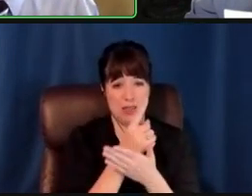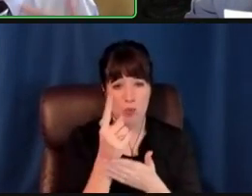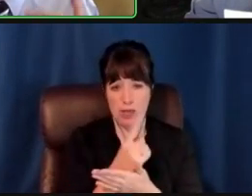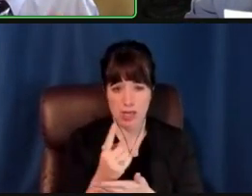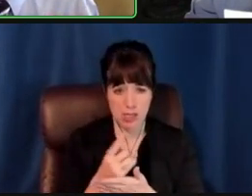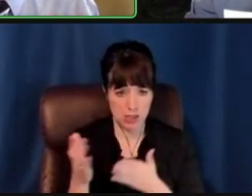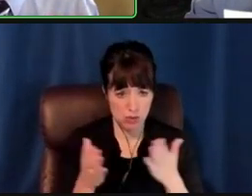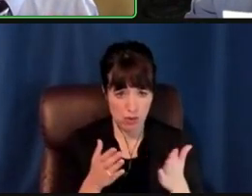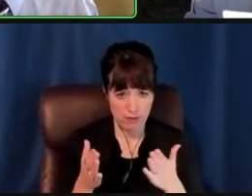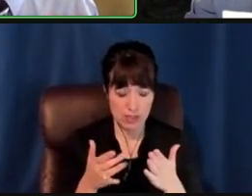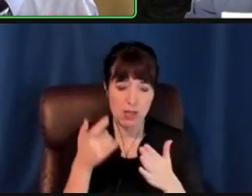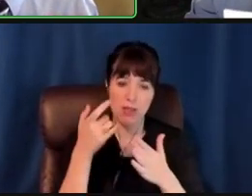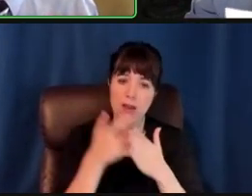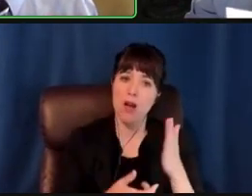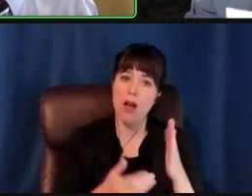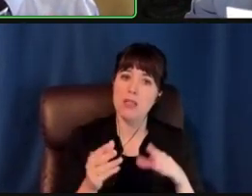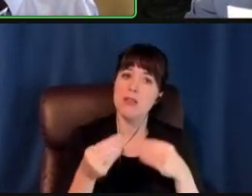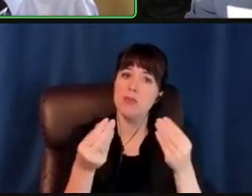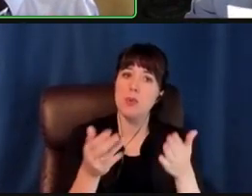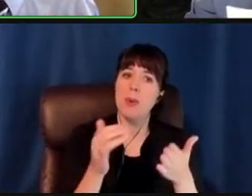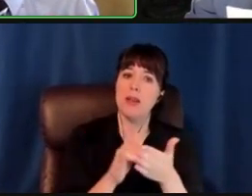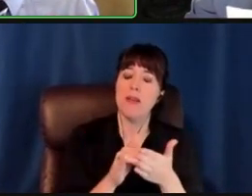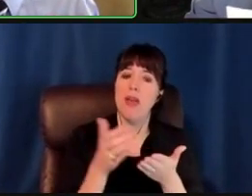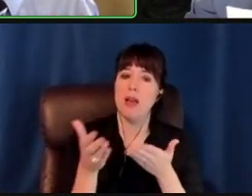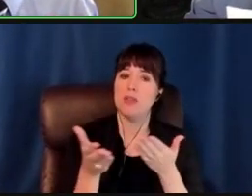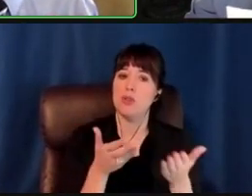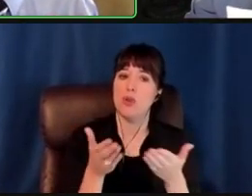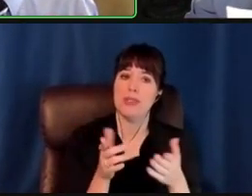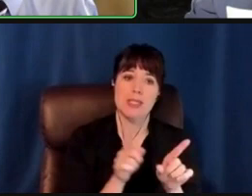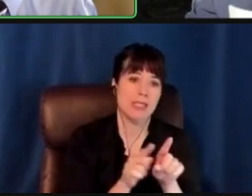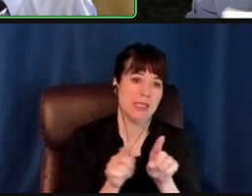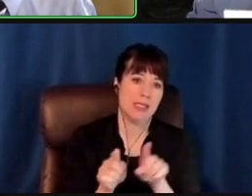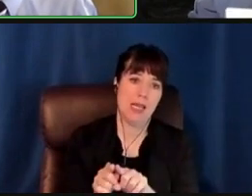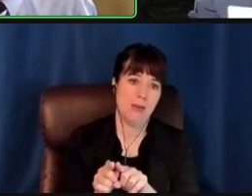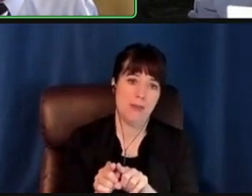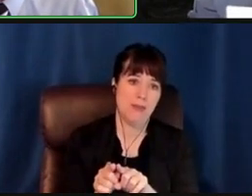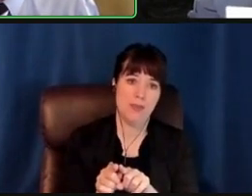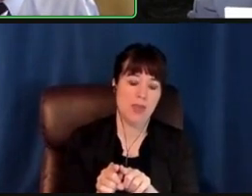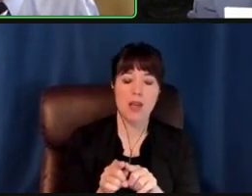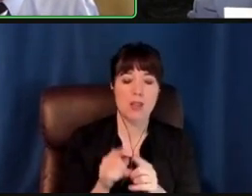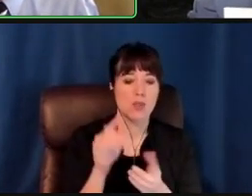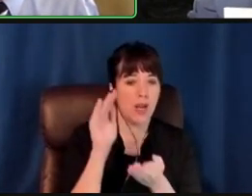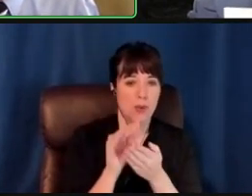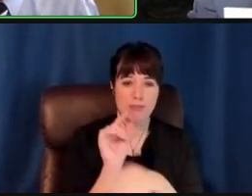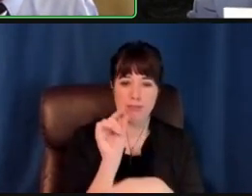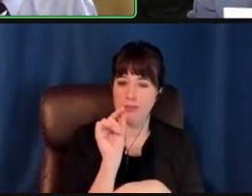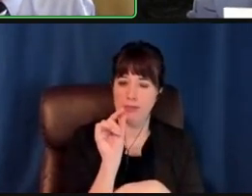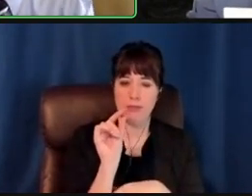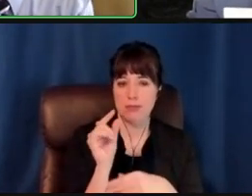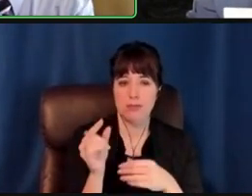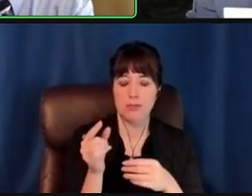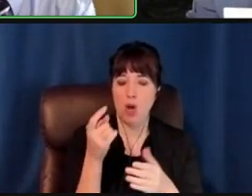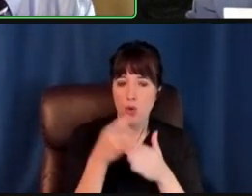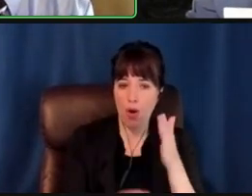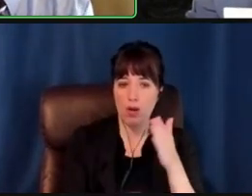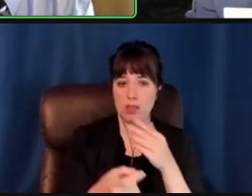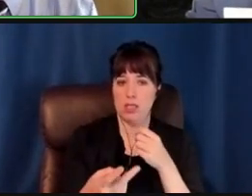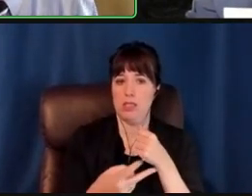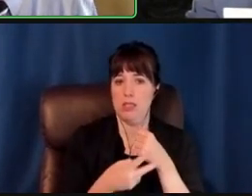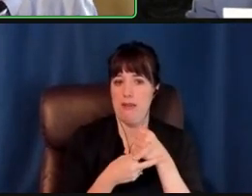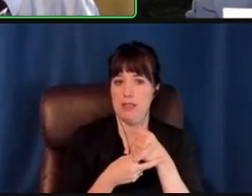the cost of providing that service is essentially the same. There's very little cost savings, and so